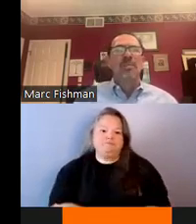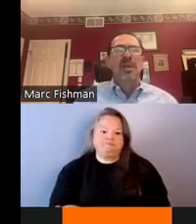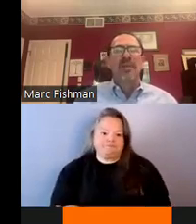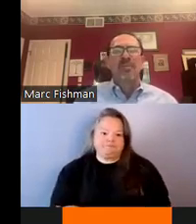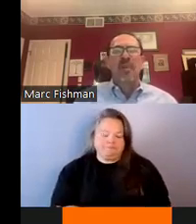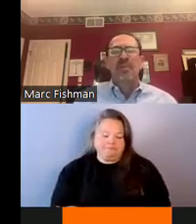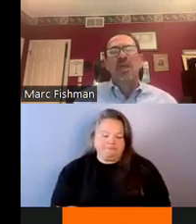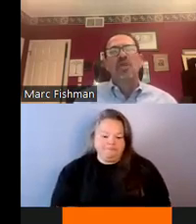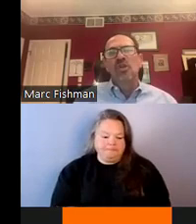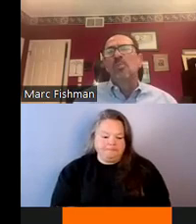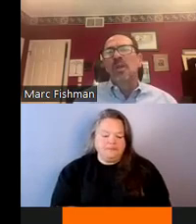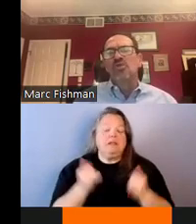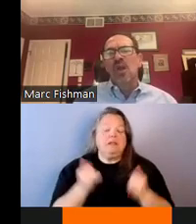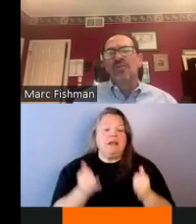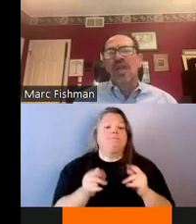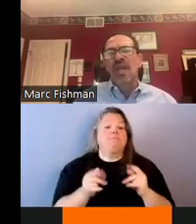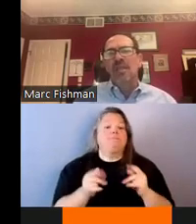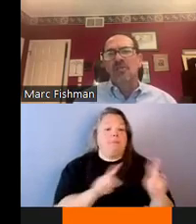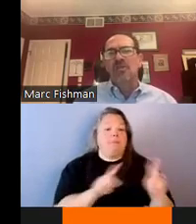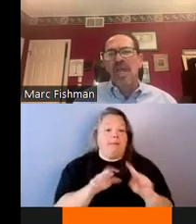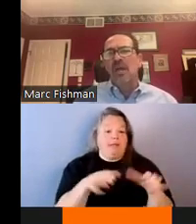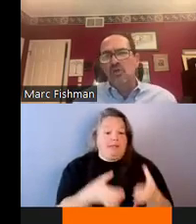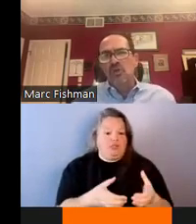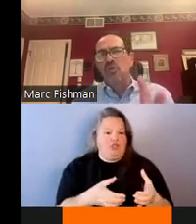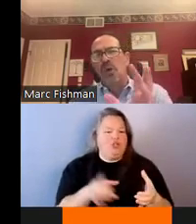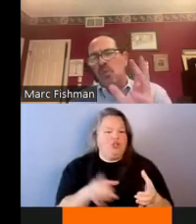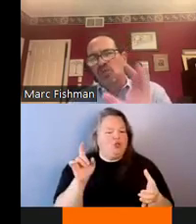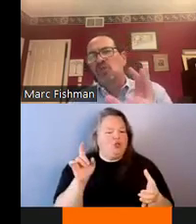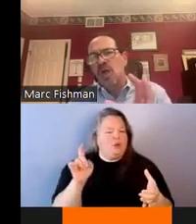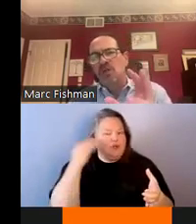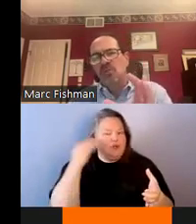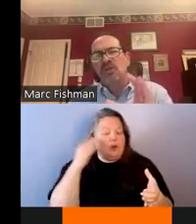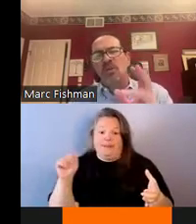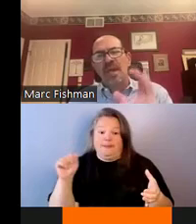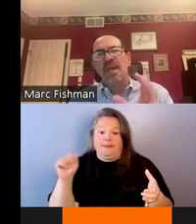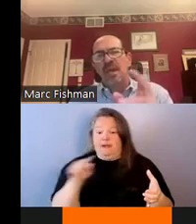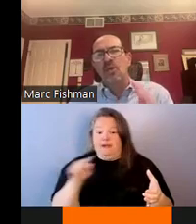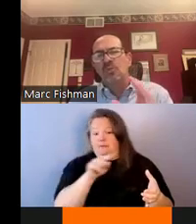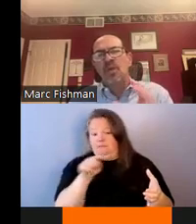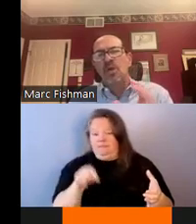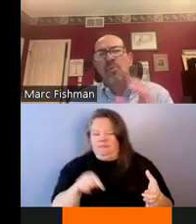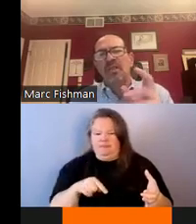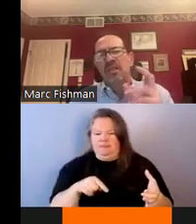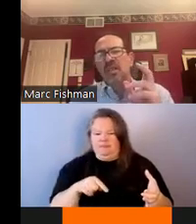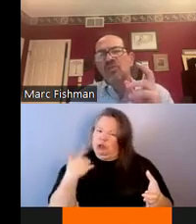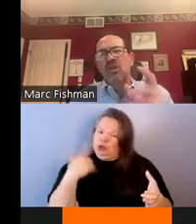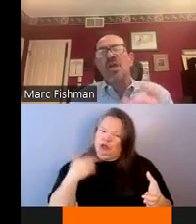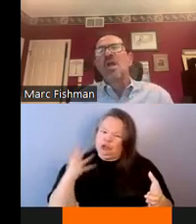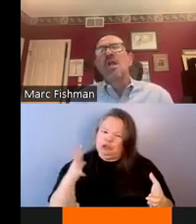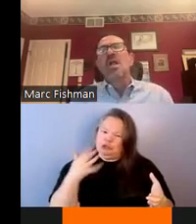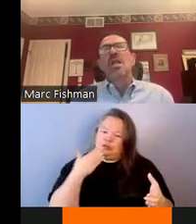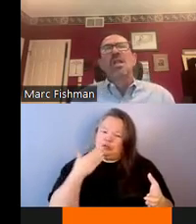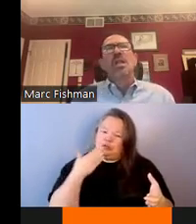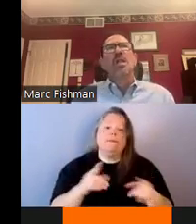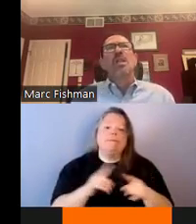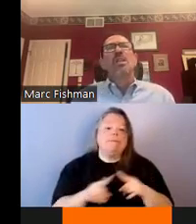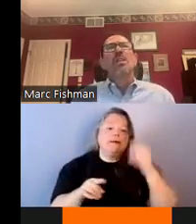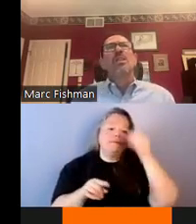Now, let me tell you a bit about the population, because you have to take this data, which is, I'll explain to you in a minute, and it looks pretty good, but there's a